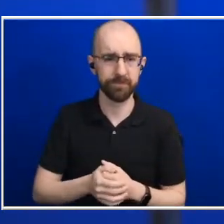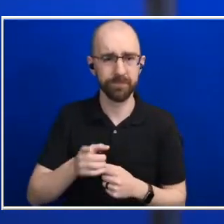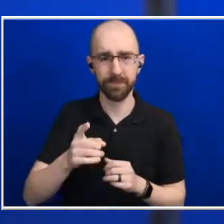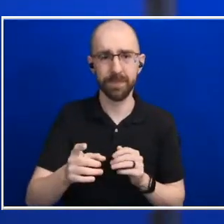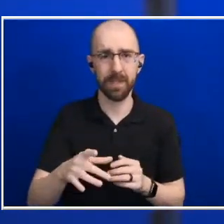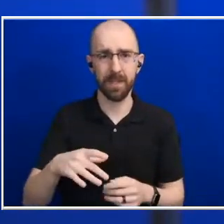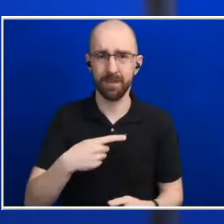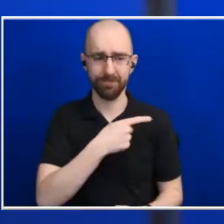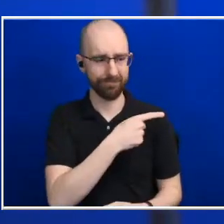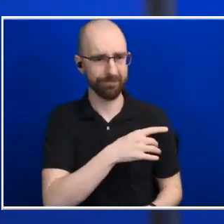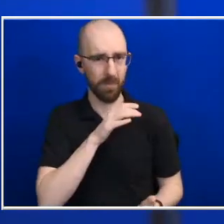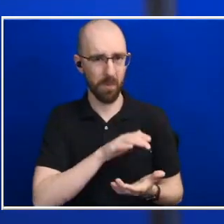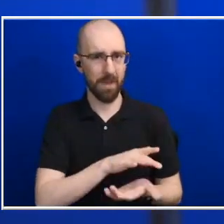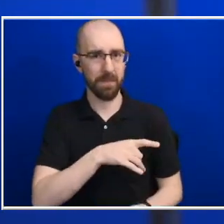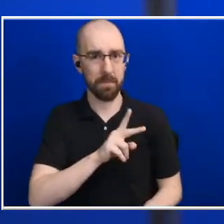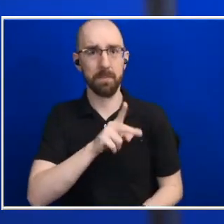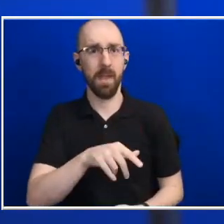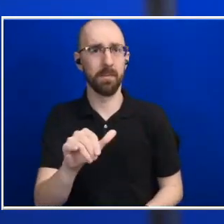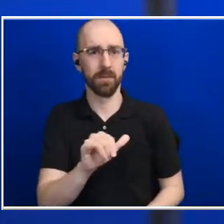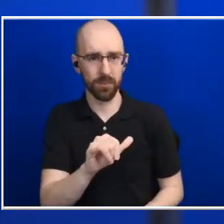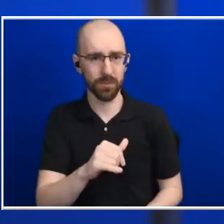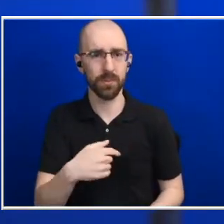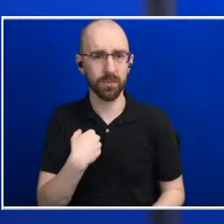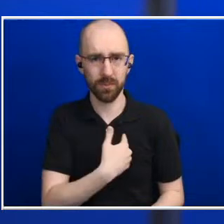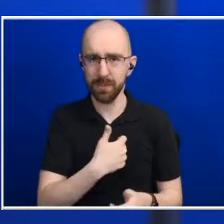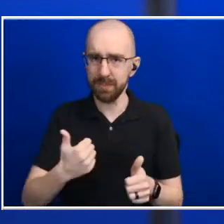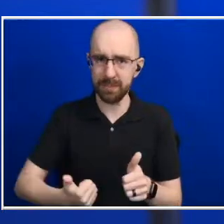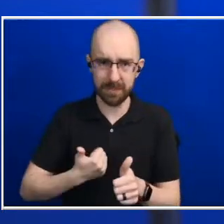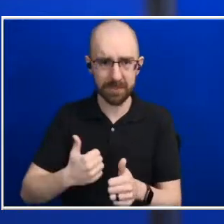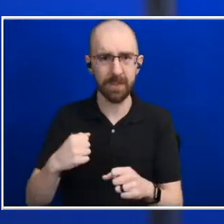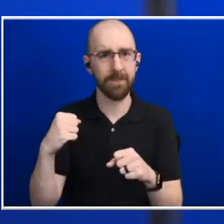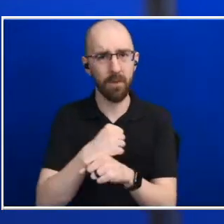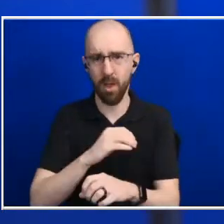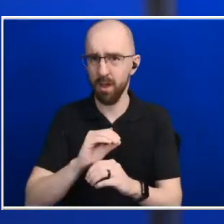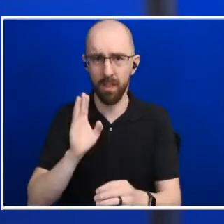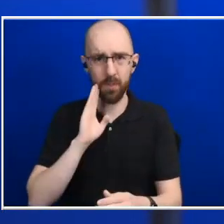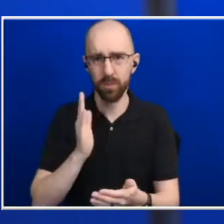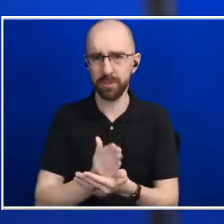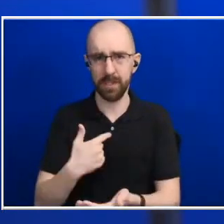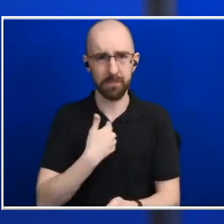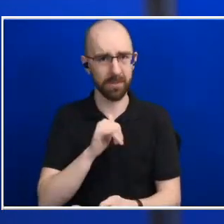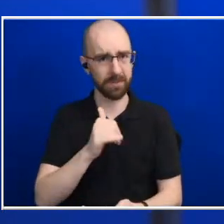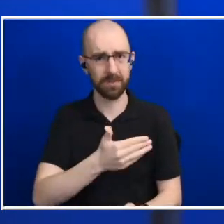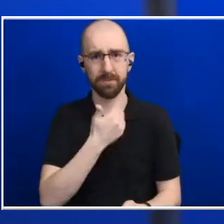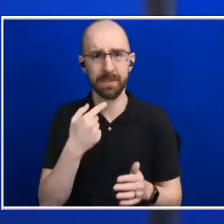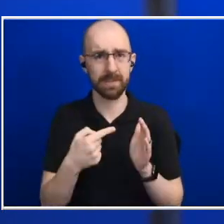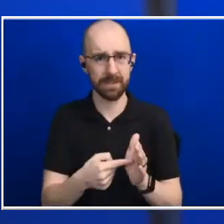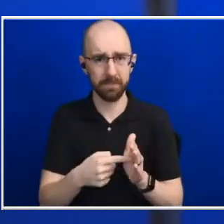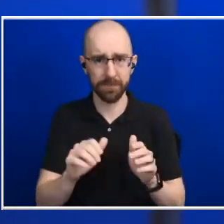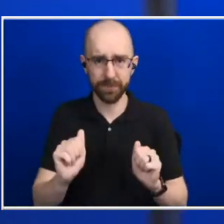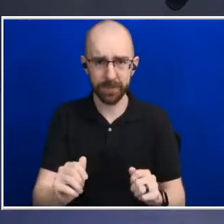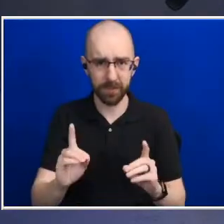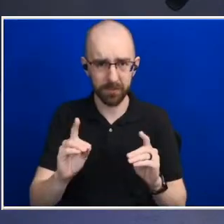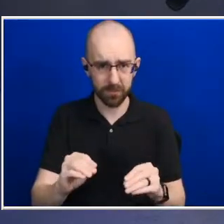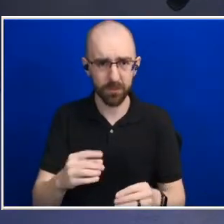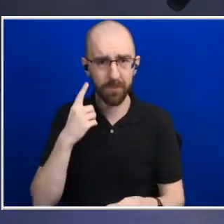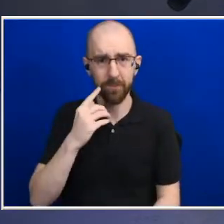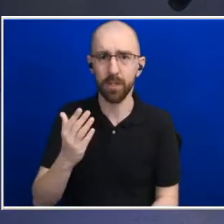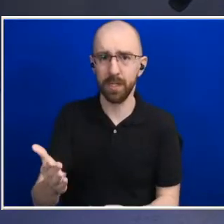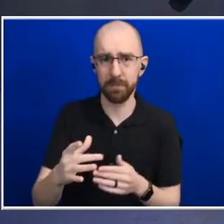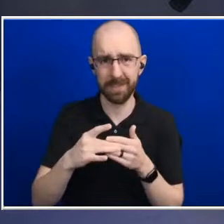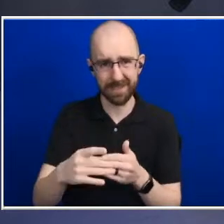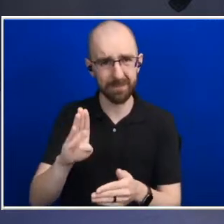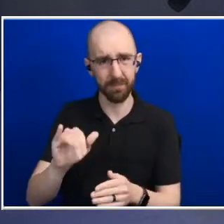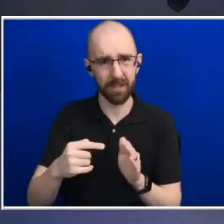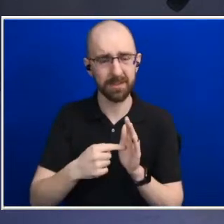so, we went after it, we fought it, and nothing was gonna stop us, and that was the best example we could do and lead by for him. Hayden, you were 18 years old. What